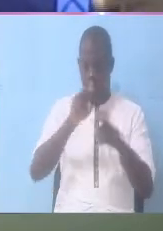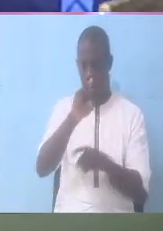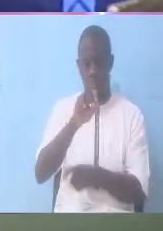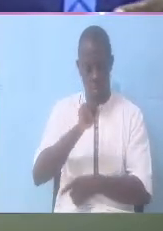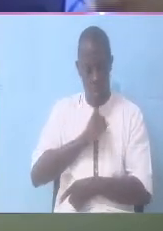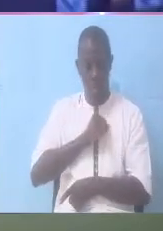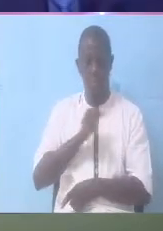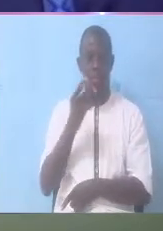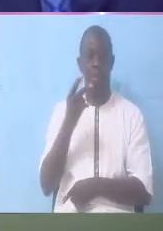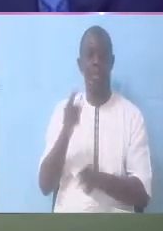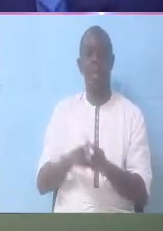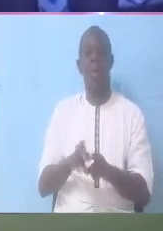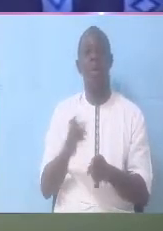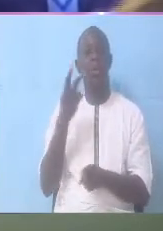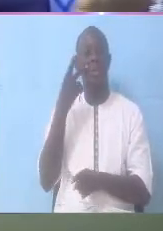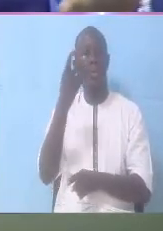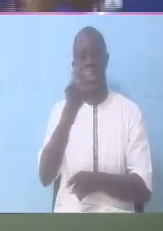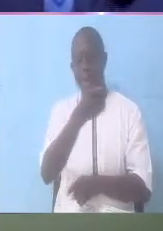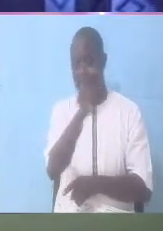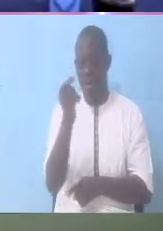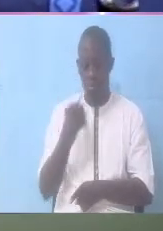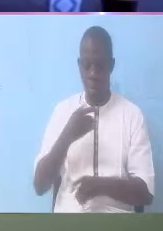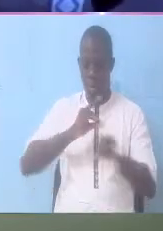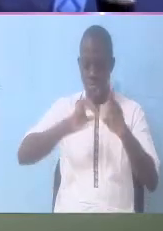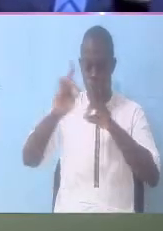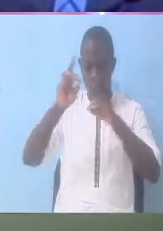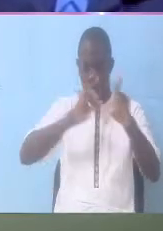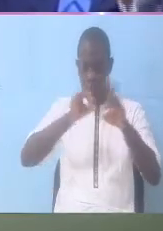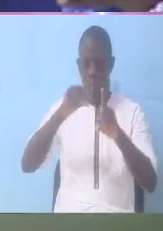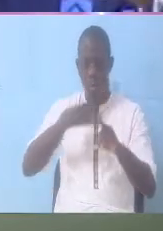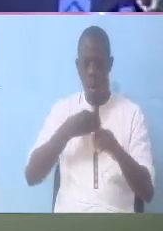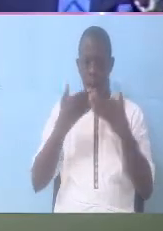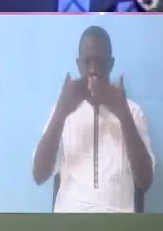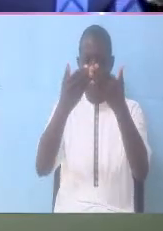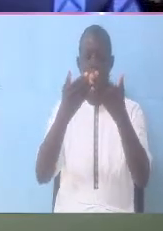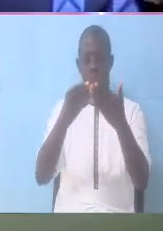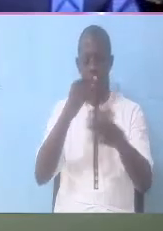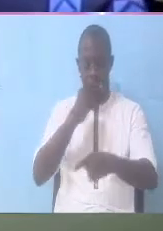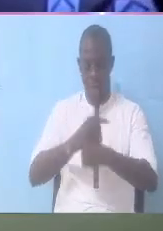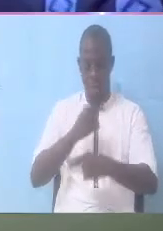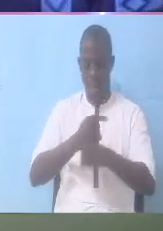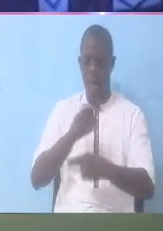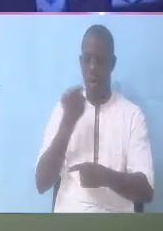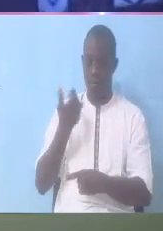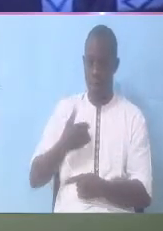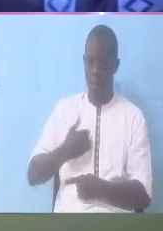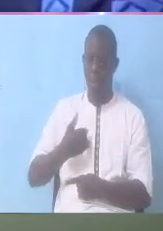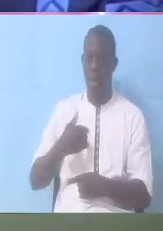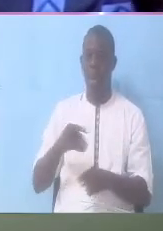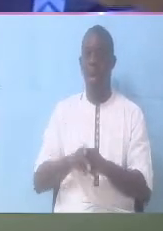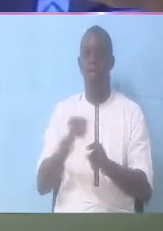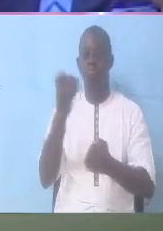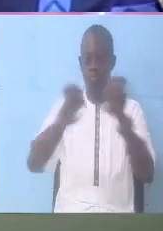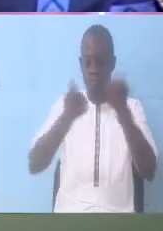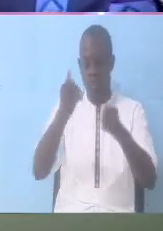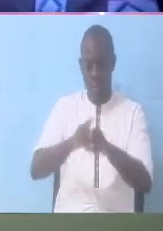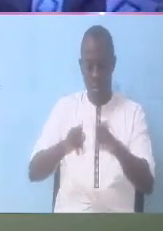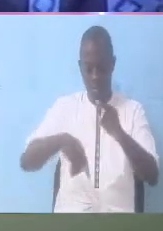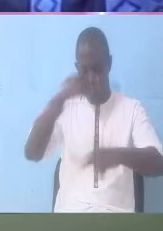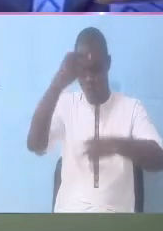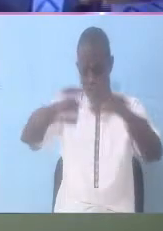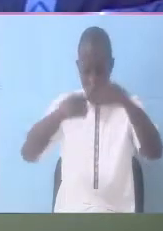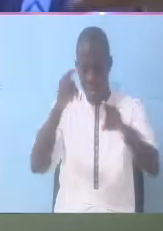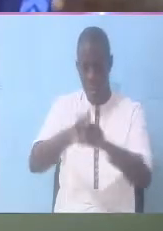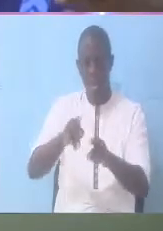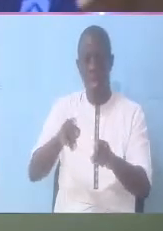also saw them discussing to say to yes. the Gambian people that the vehicle somersaulted